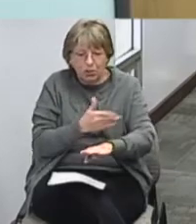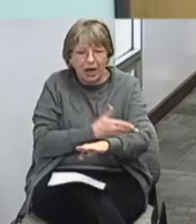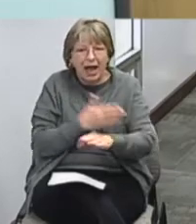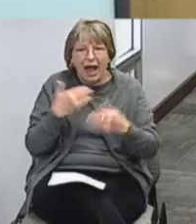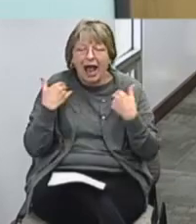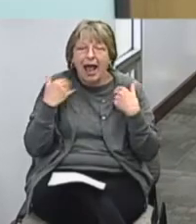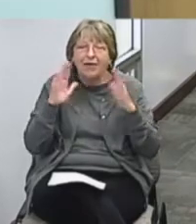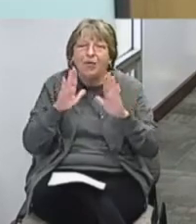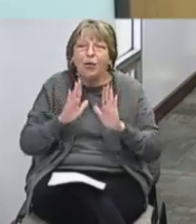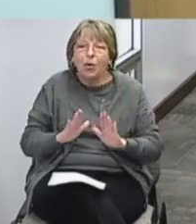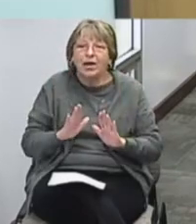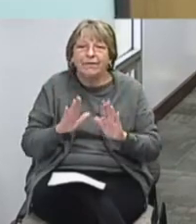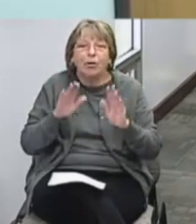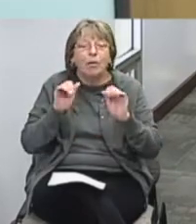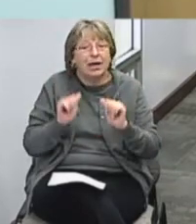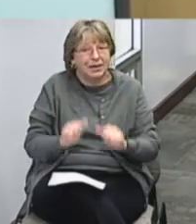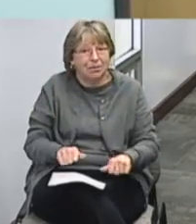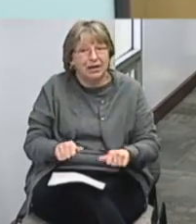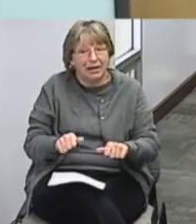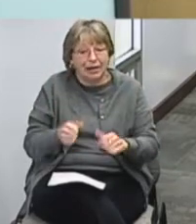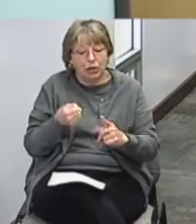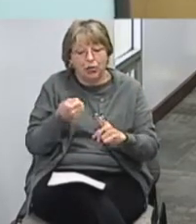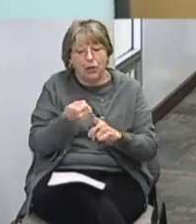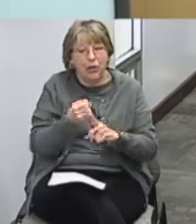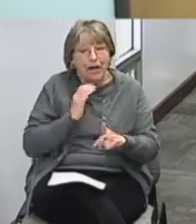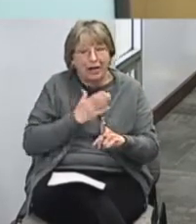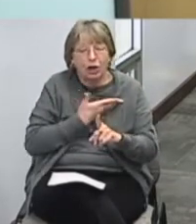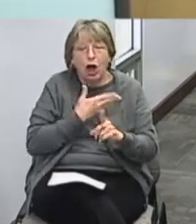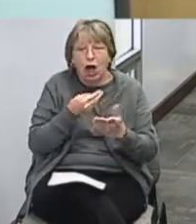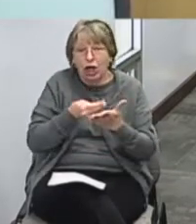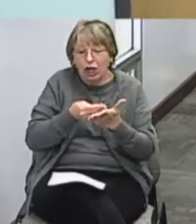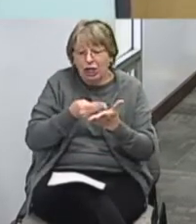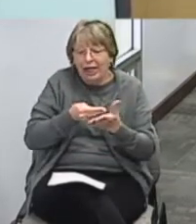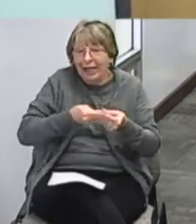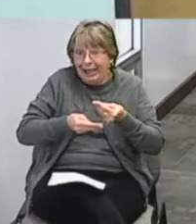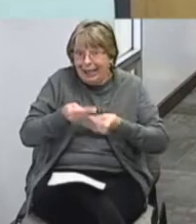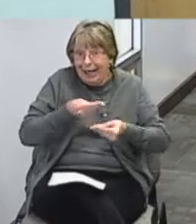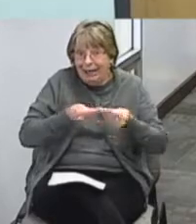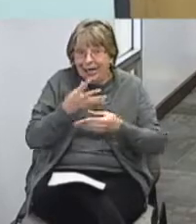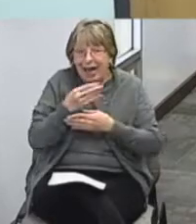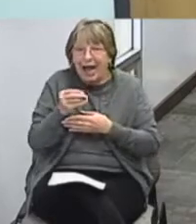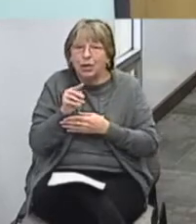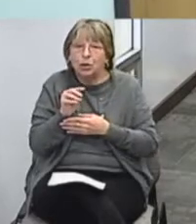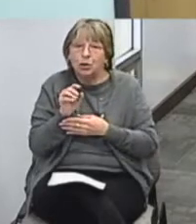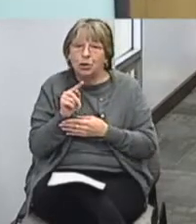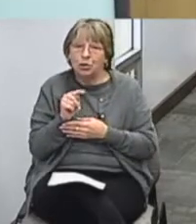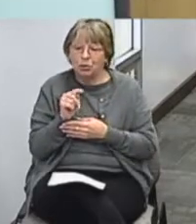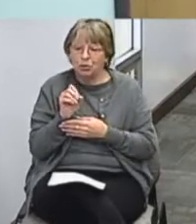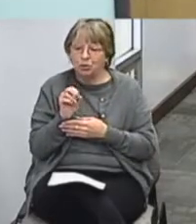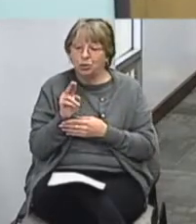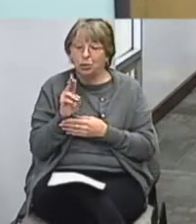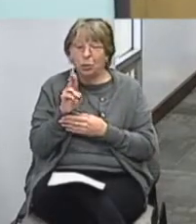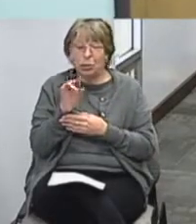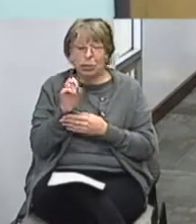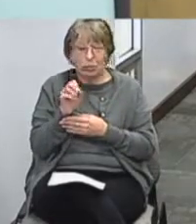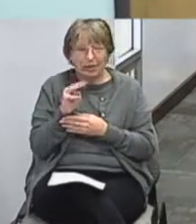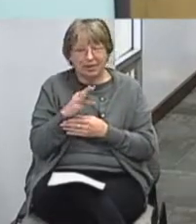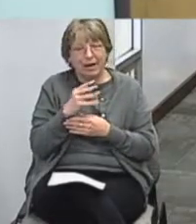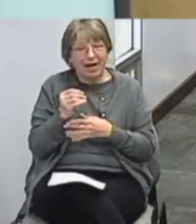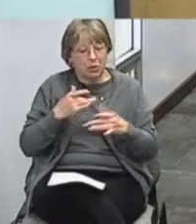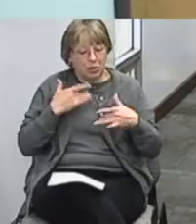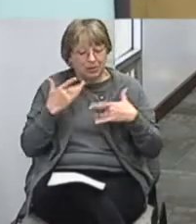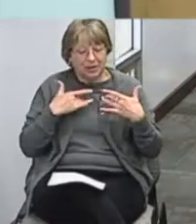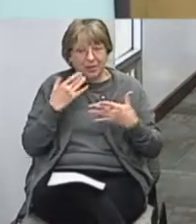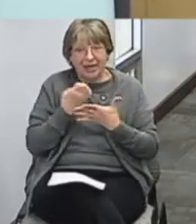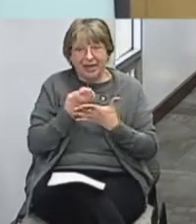to positively impact Hutchinson's economy and tourism industry, and to stimulate economic development by making